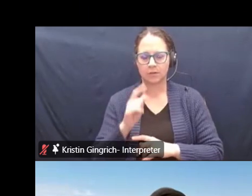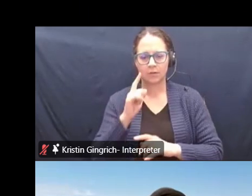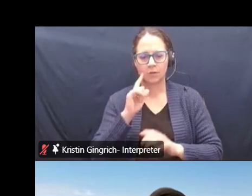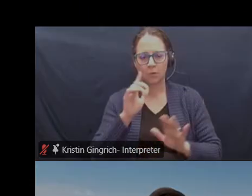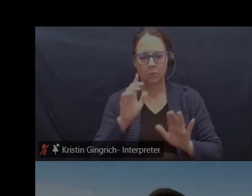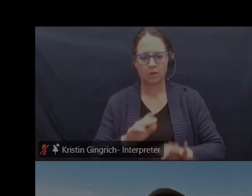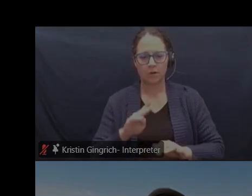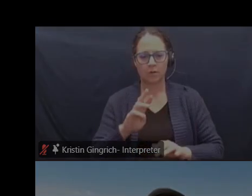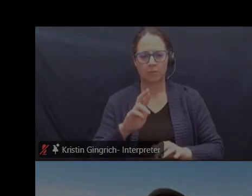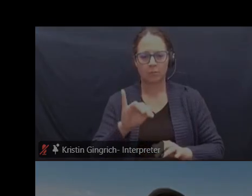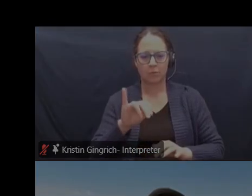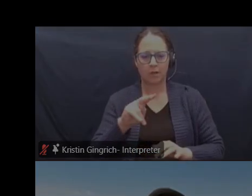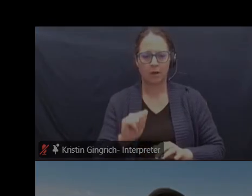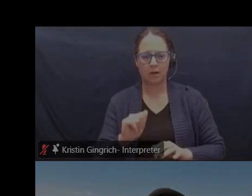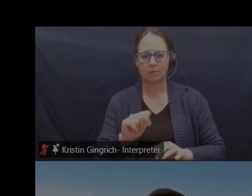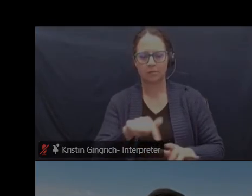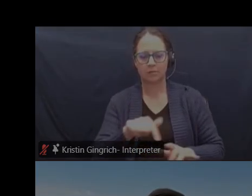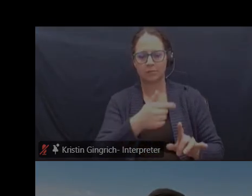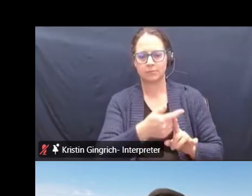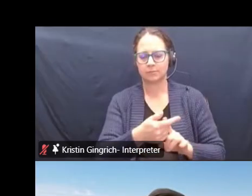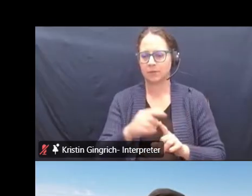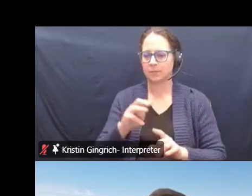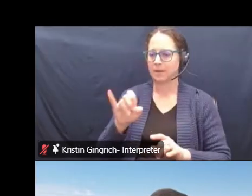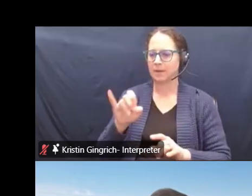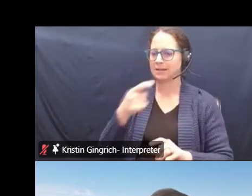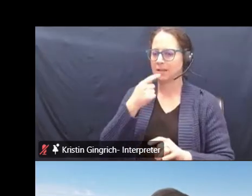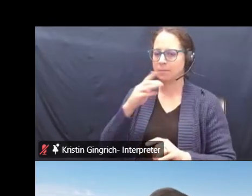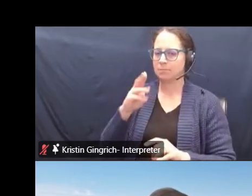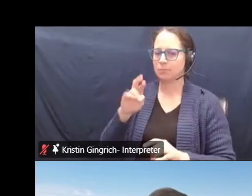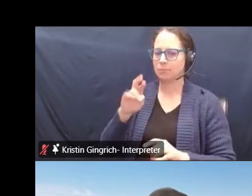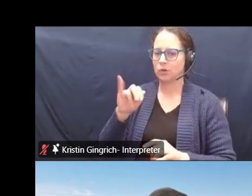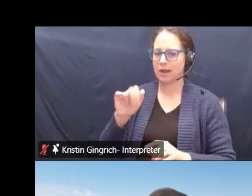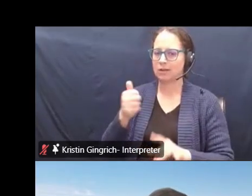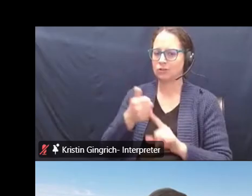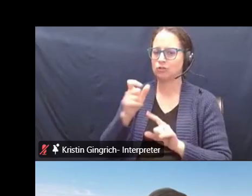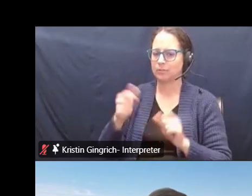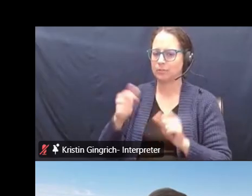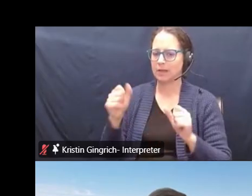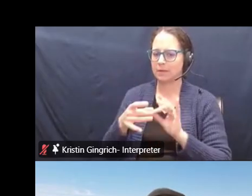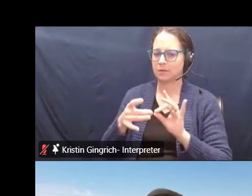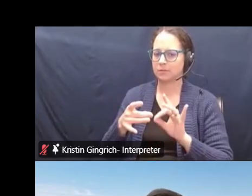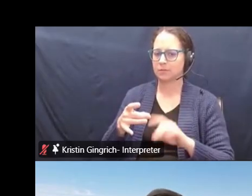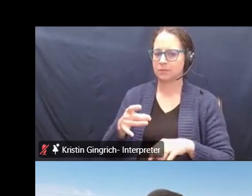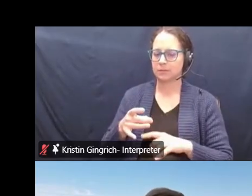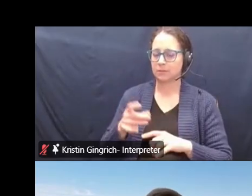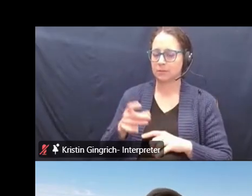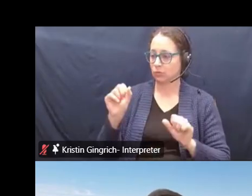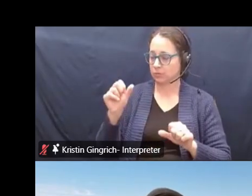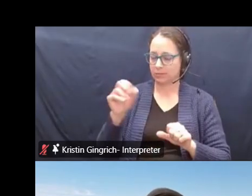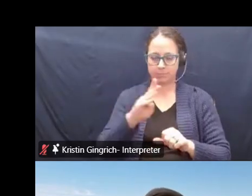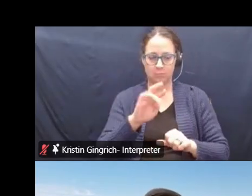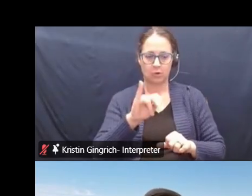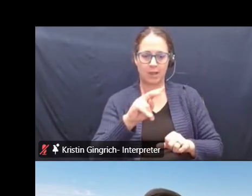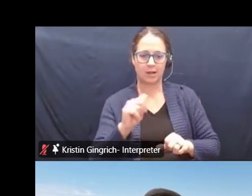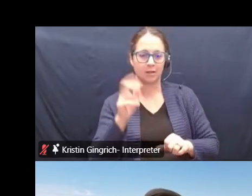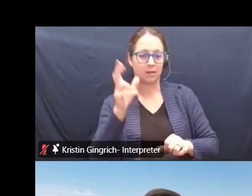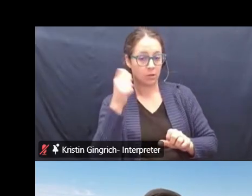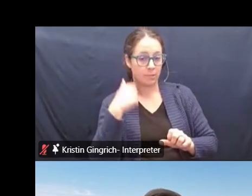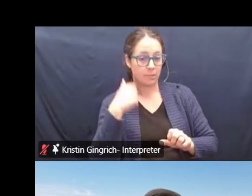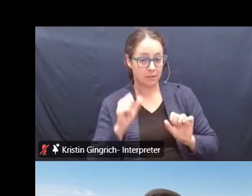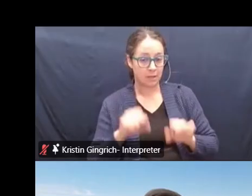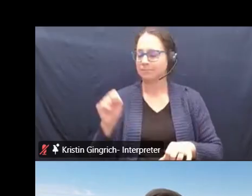This meeting is being recorded. Okay, Brianna, you should be able to make your... Okay. Is everybody able to hear me? Yes, you're coming through